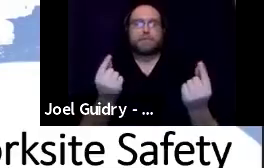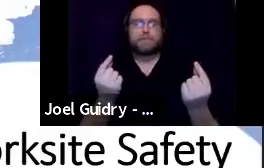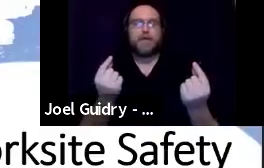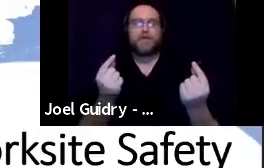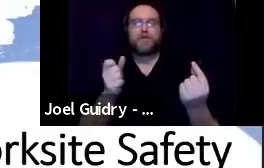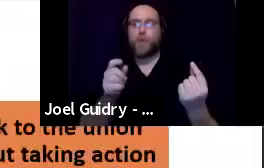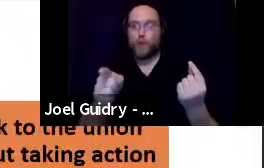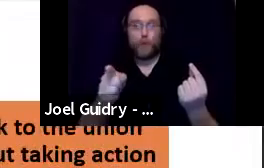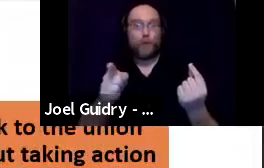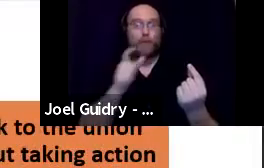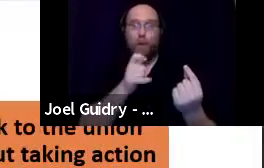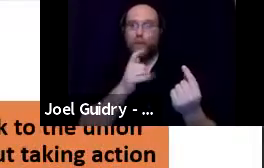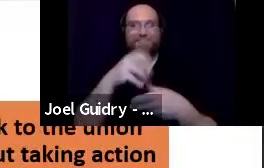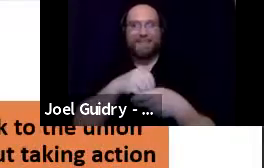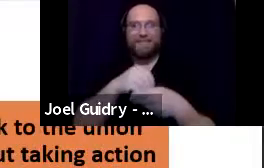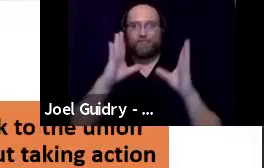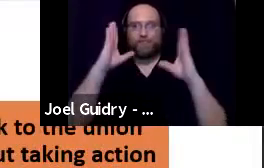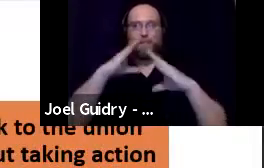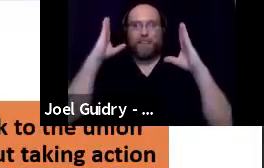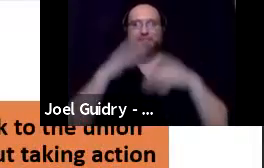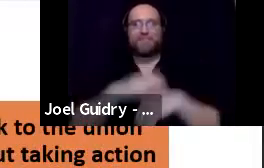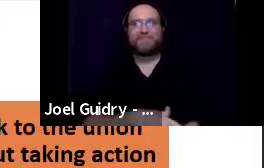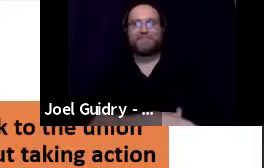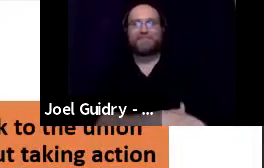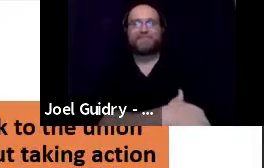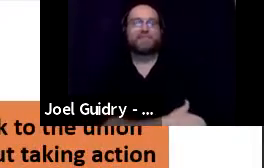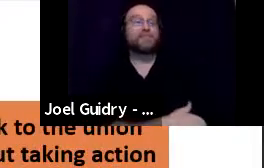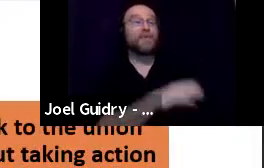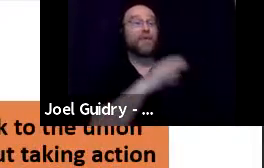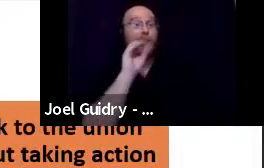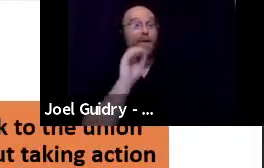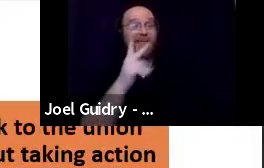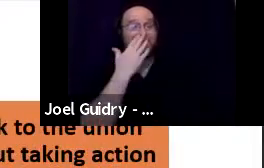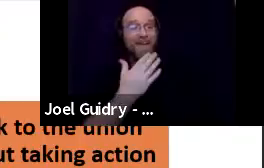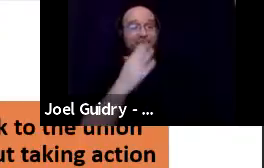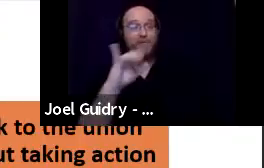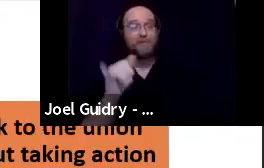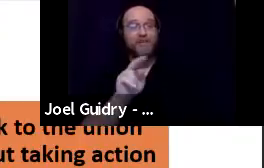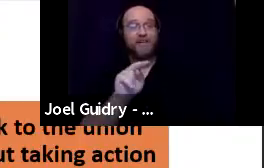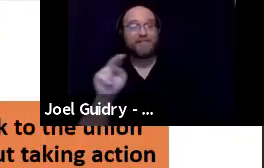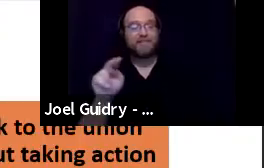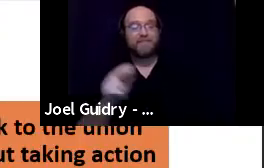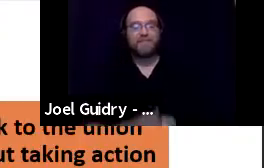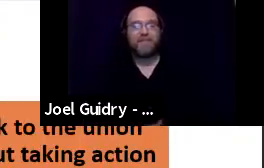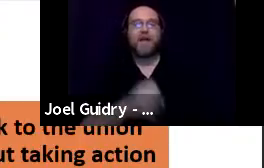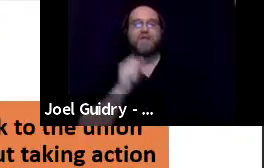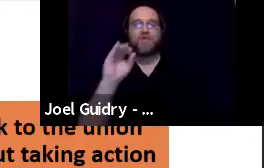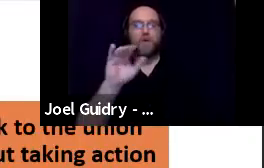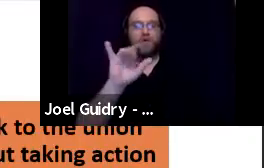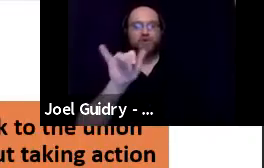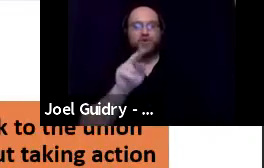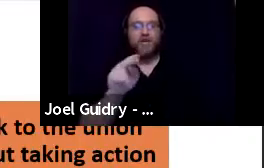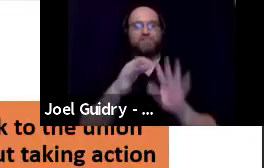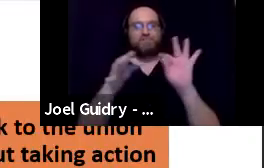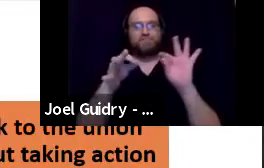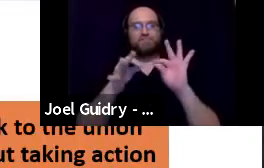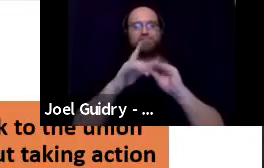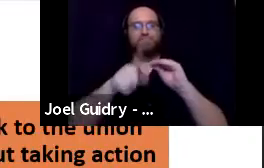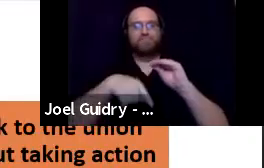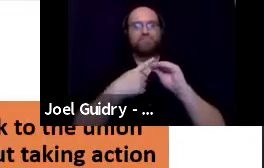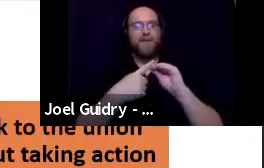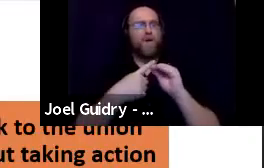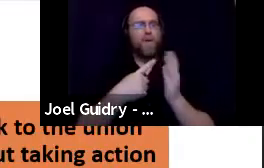trouble. All right, thanks, Jen. So Jen talked a little bit about what happens when you've